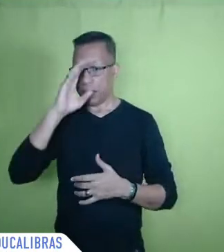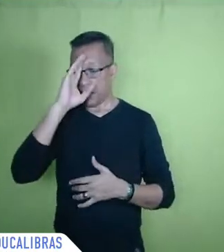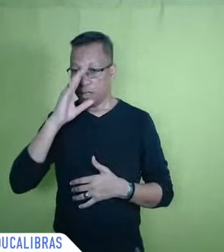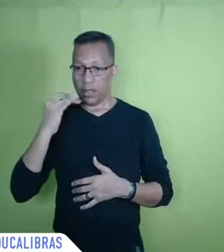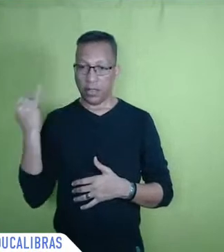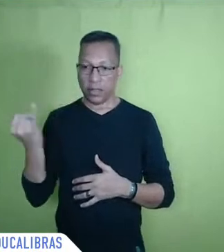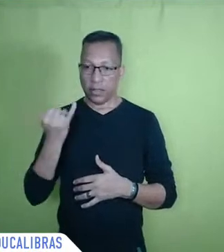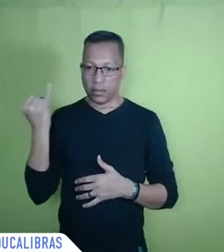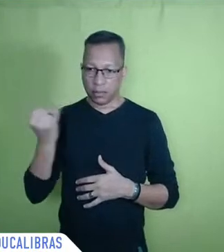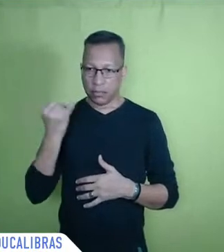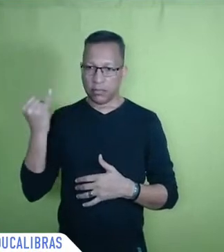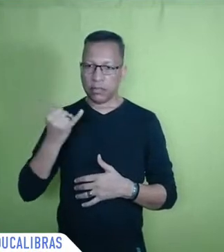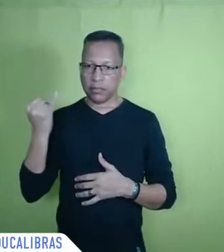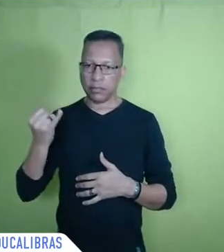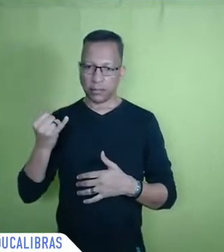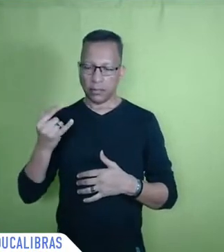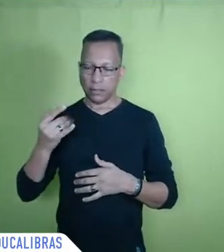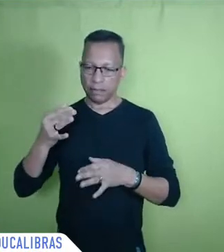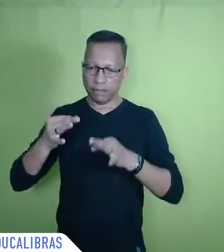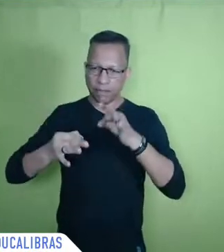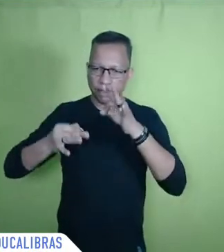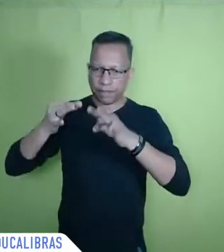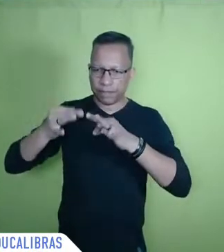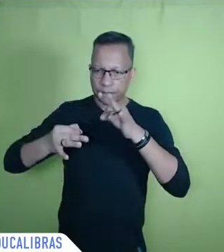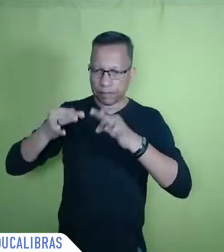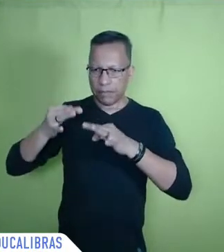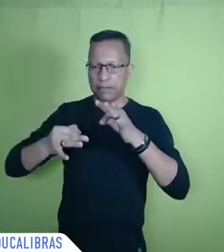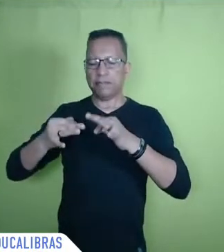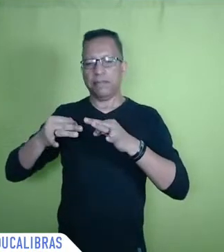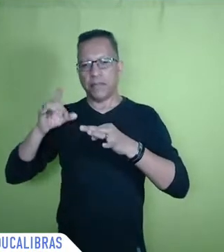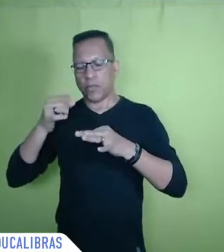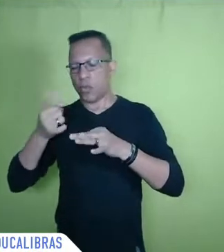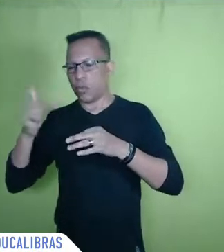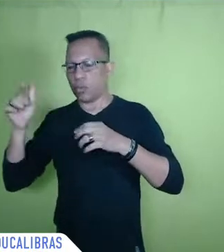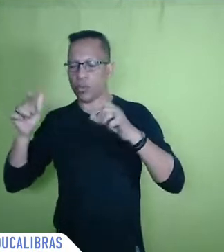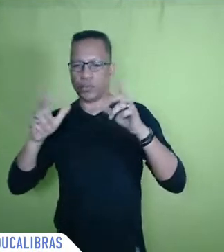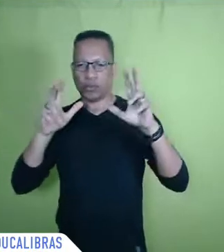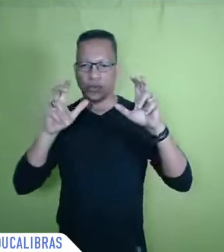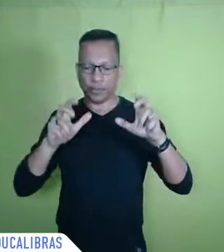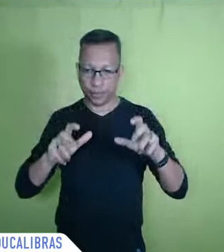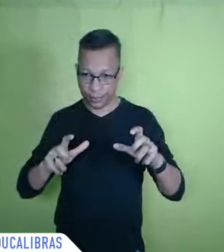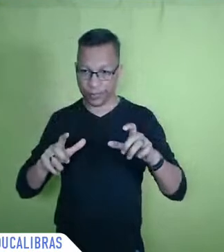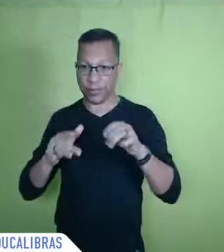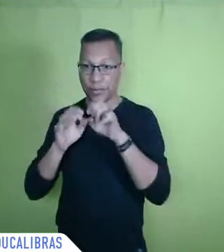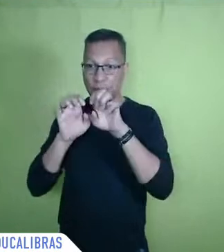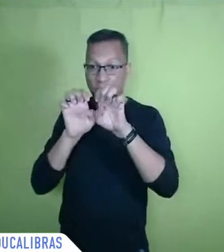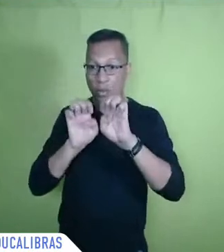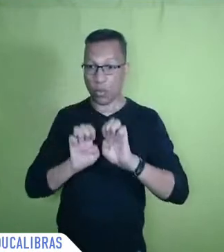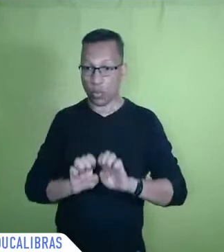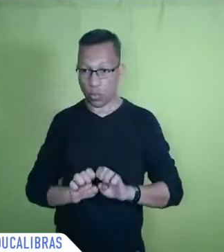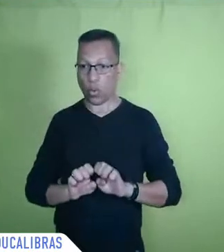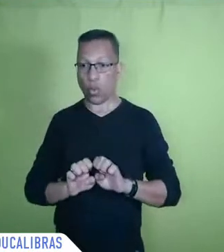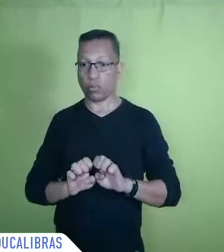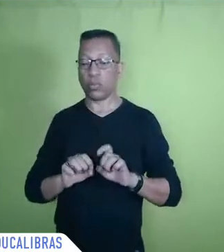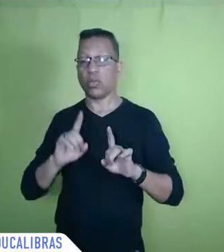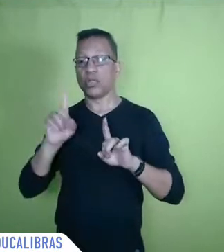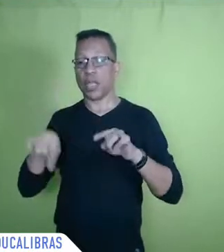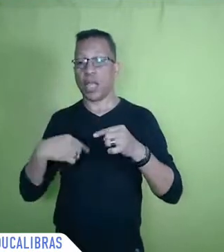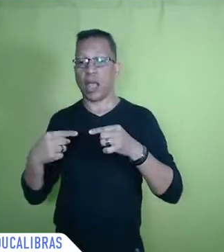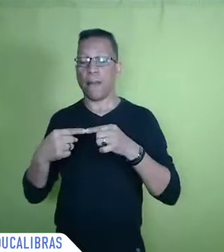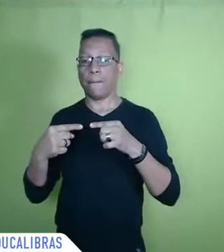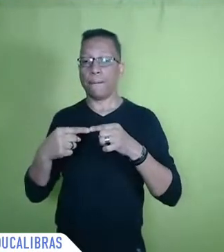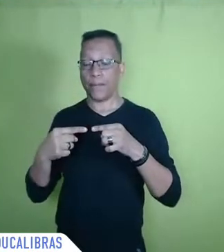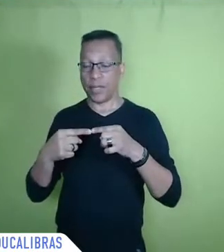developmental issues that have maybe to do with past historical institutions like slavery, or